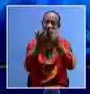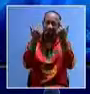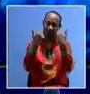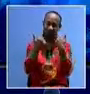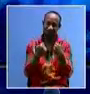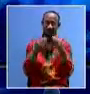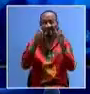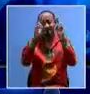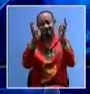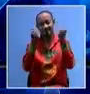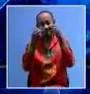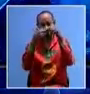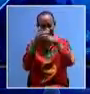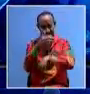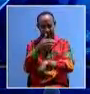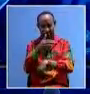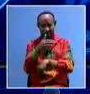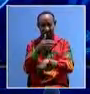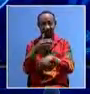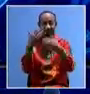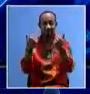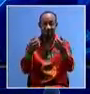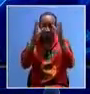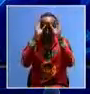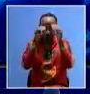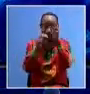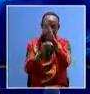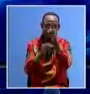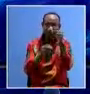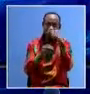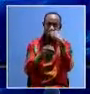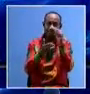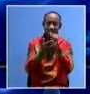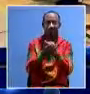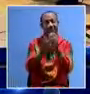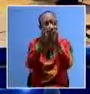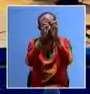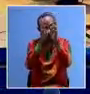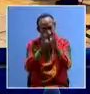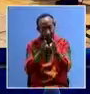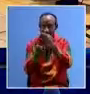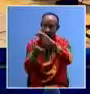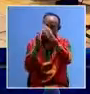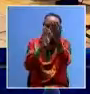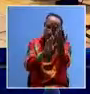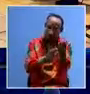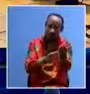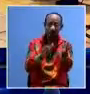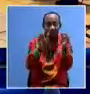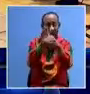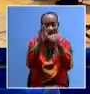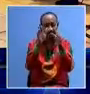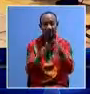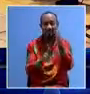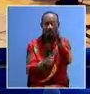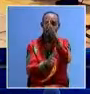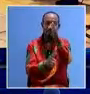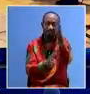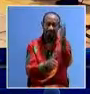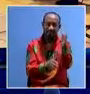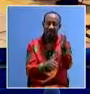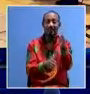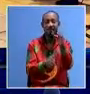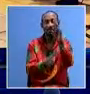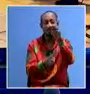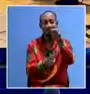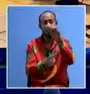The news in detail. President Hakainde Hichilema has honored late UPND founder Anderson Mazoka with the